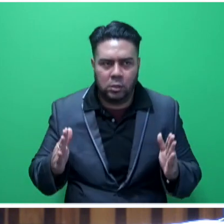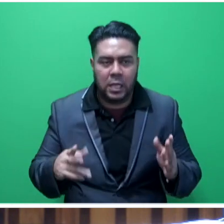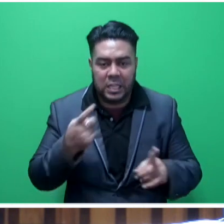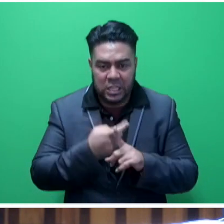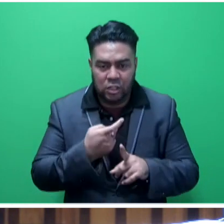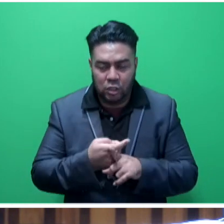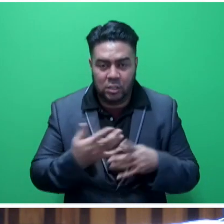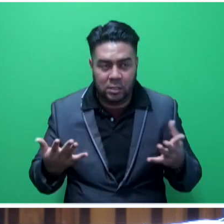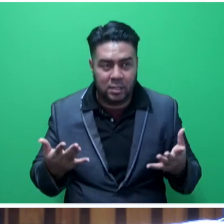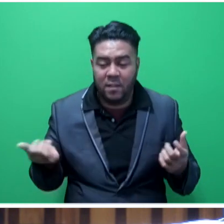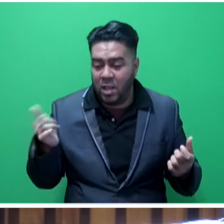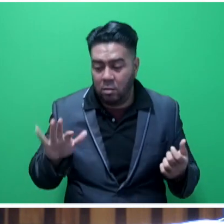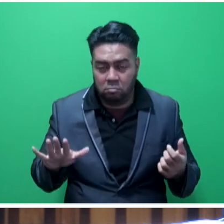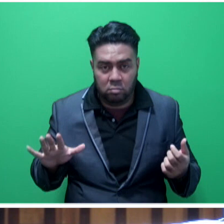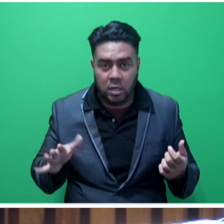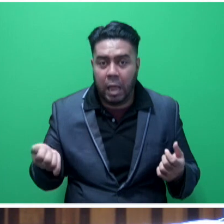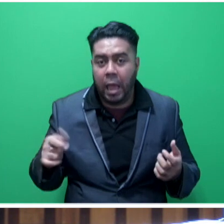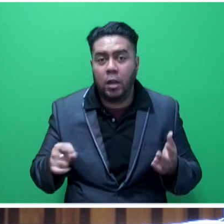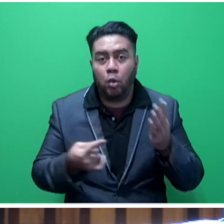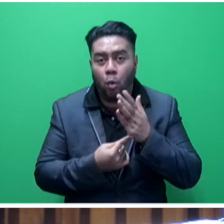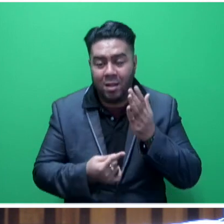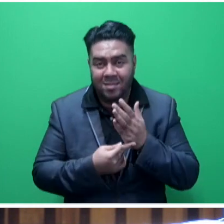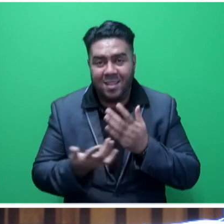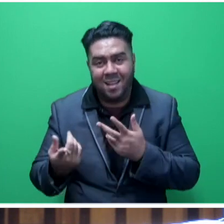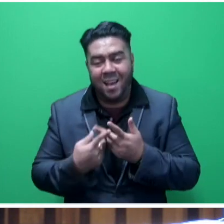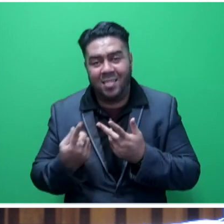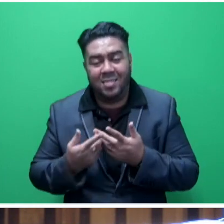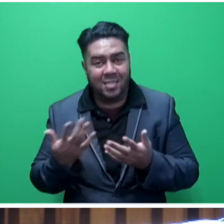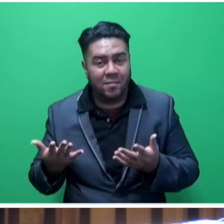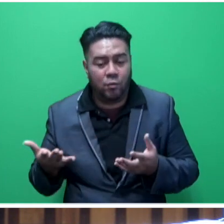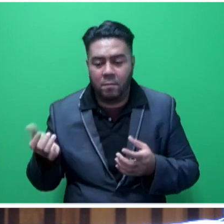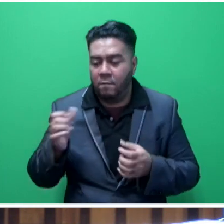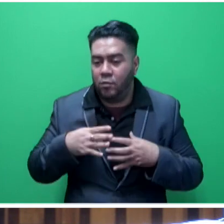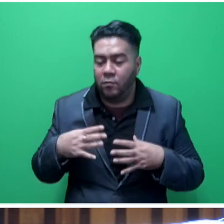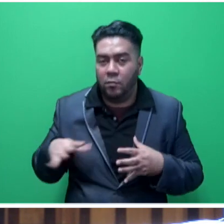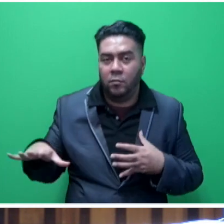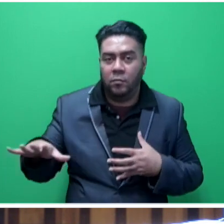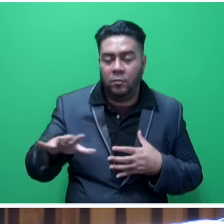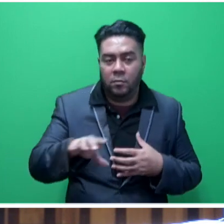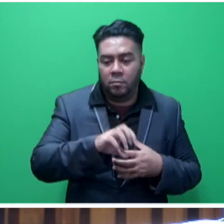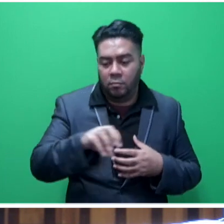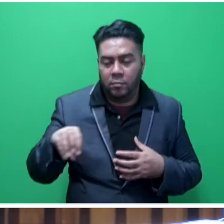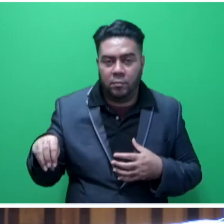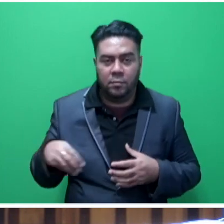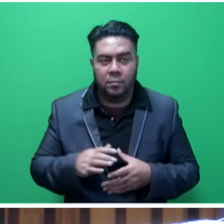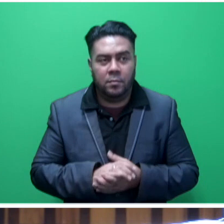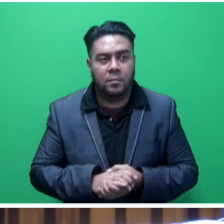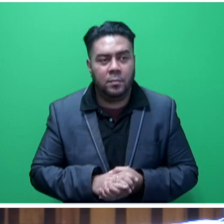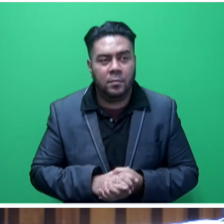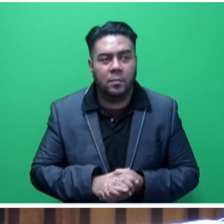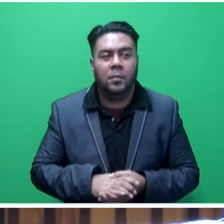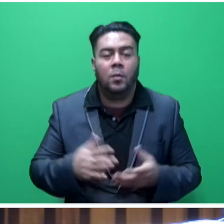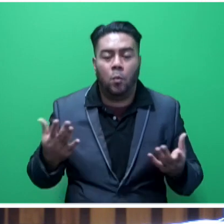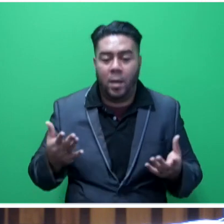dining house, if any, and latrine, and for keeping such area free from refuse, rubbish, and offensive matter, and receptacles